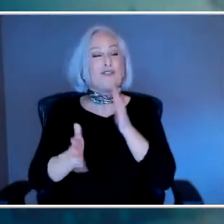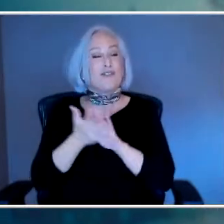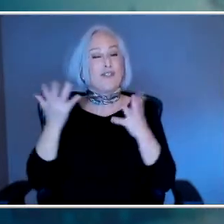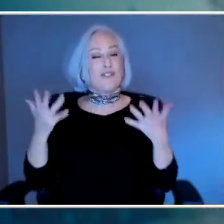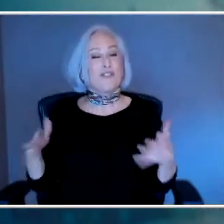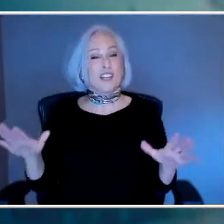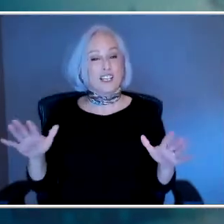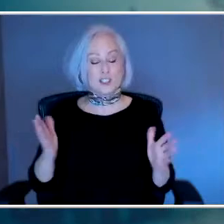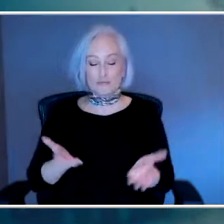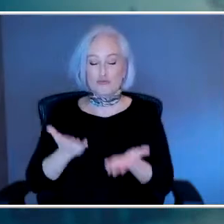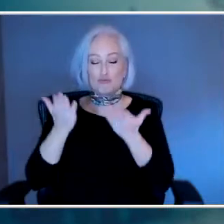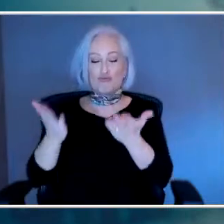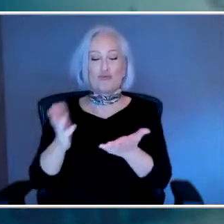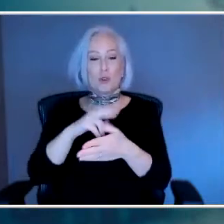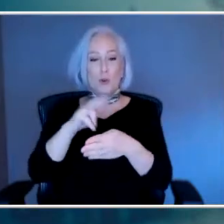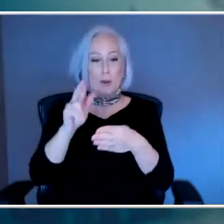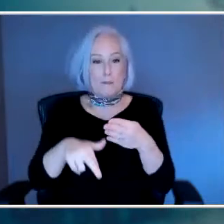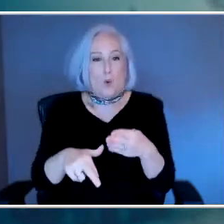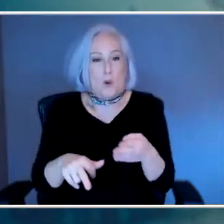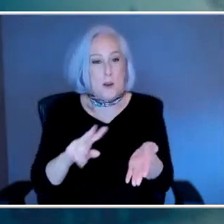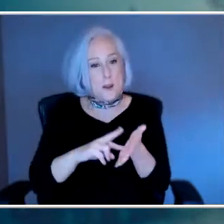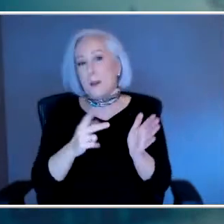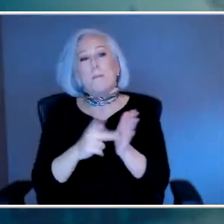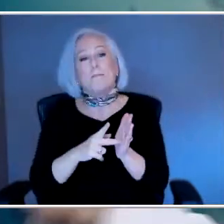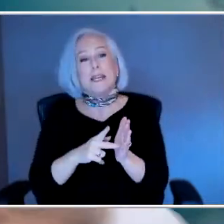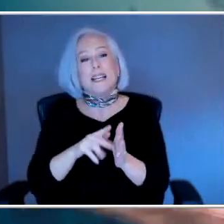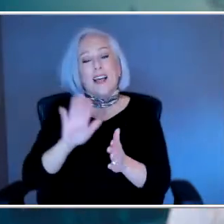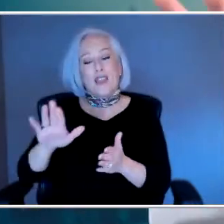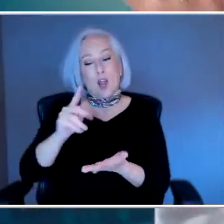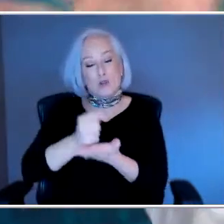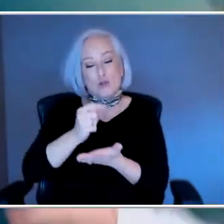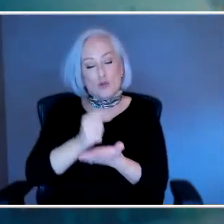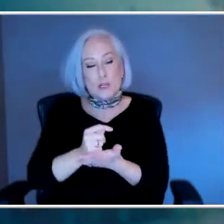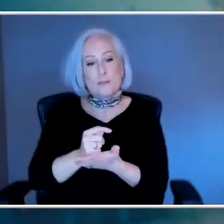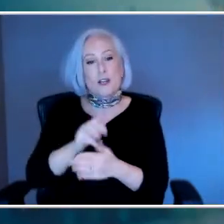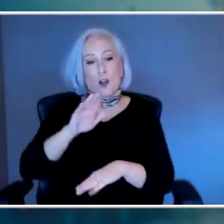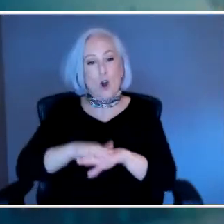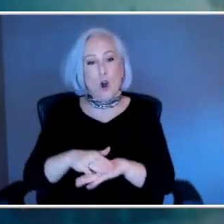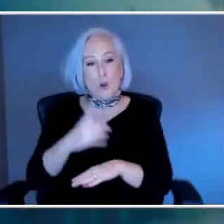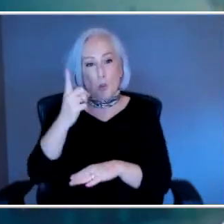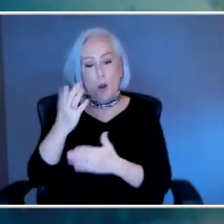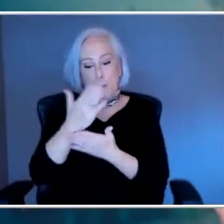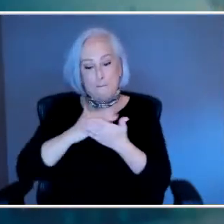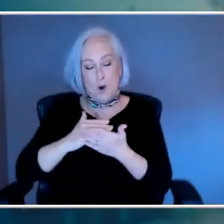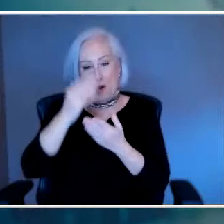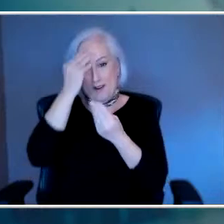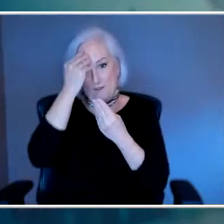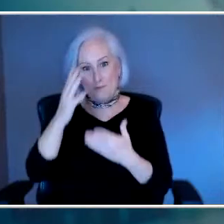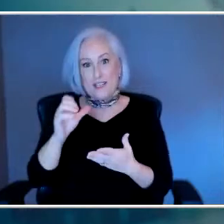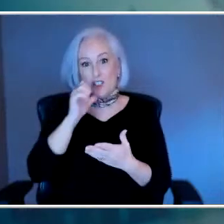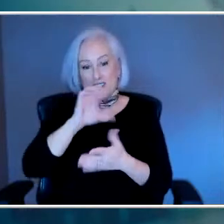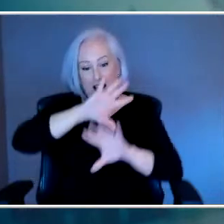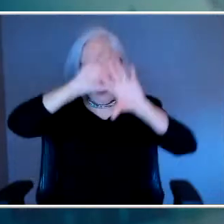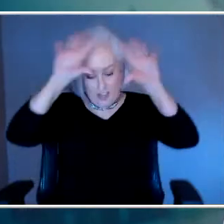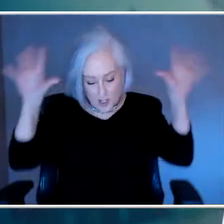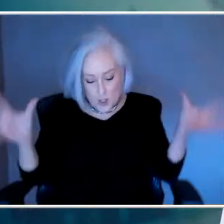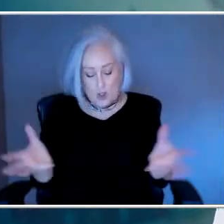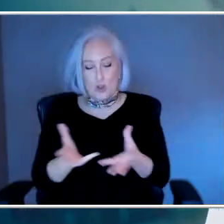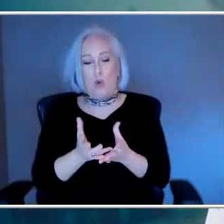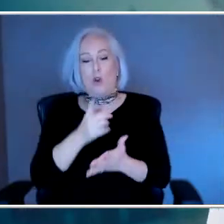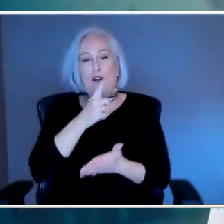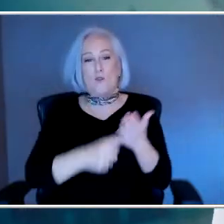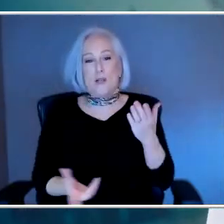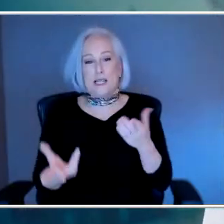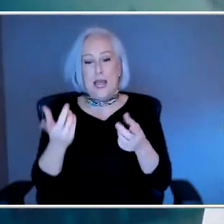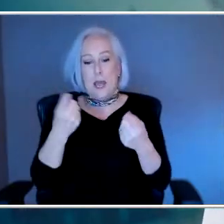individual's treatment is going to be based just on that one piece of information instead of the totality of the whole story of what's going on with that cancer.